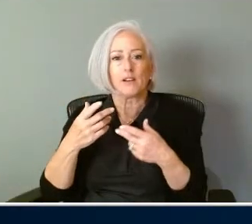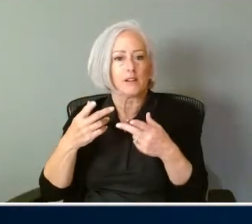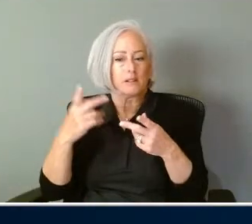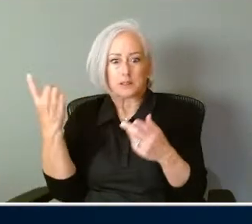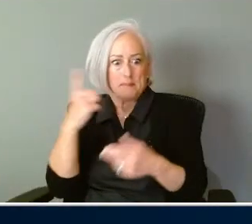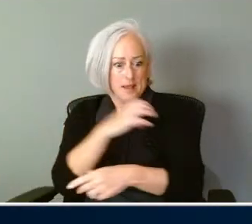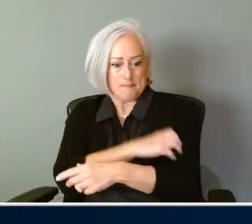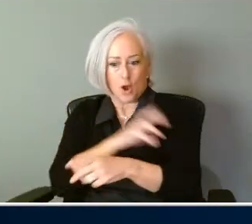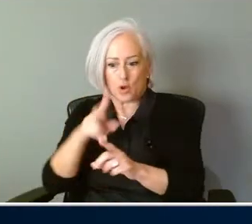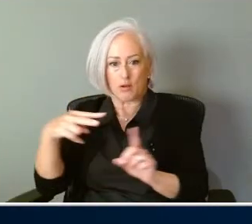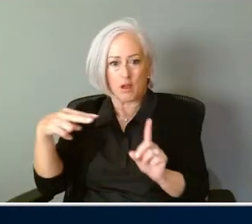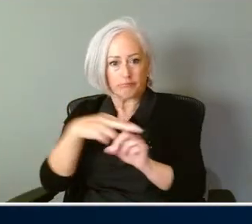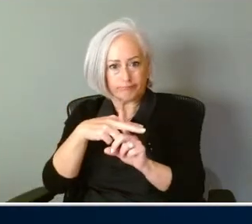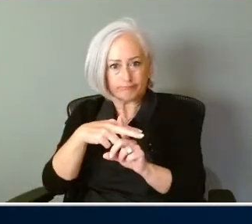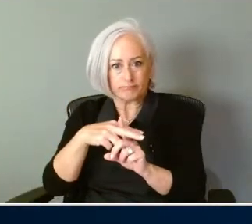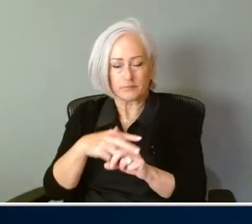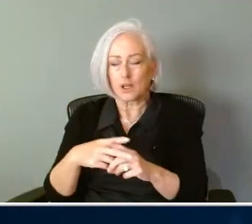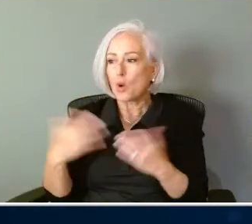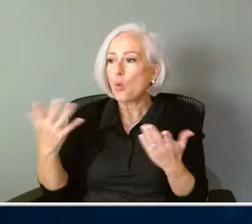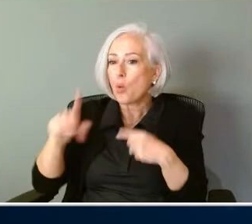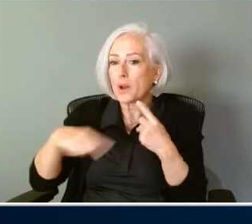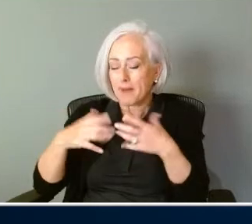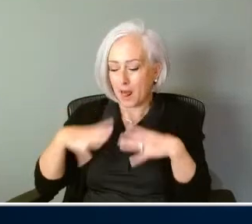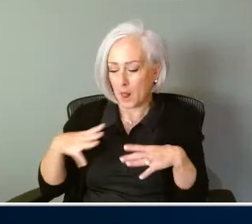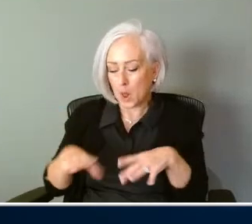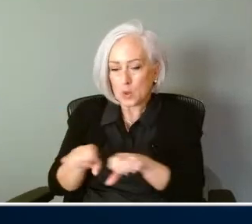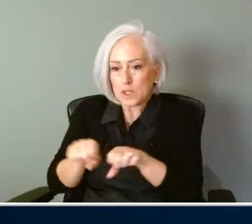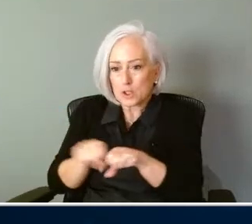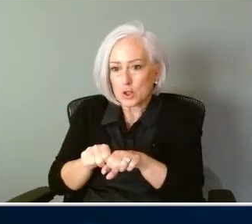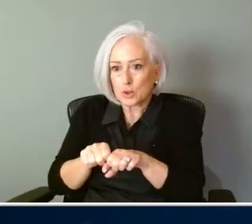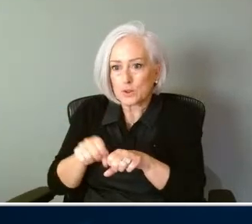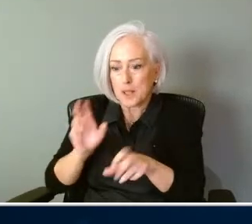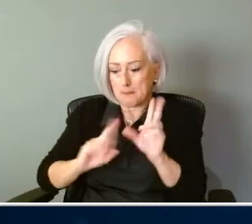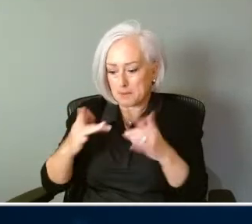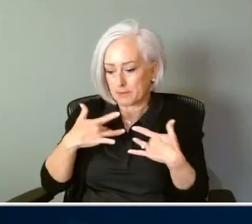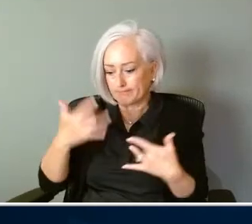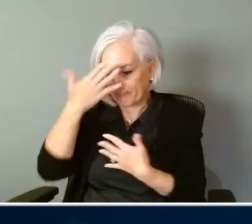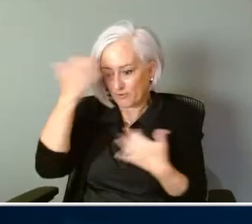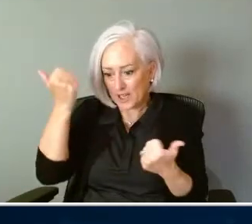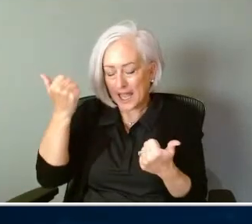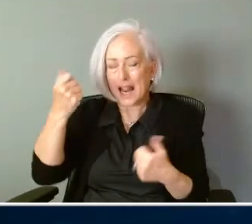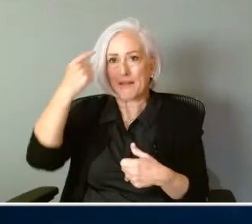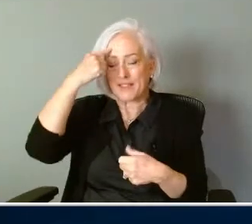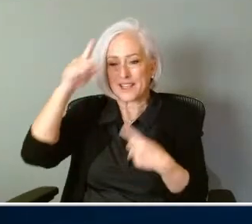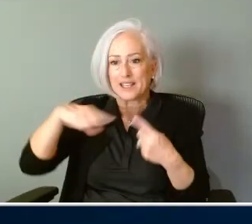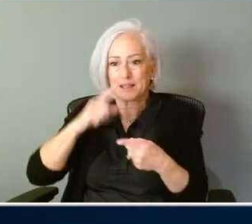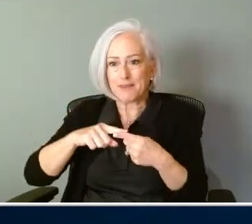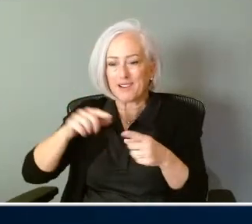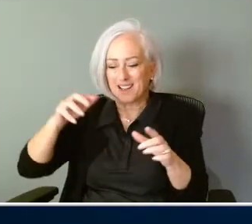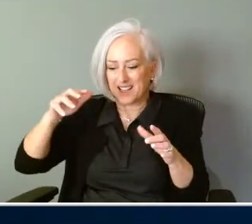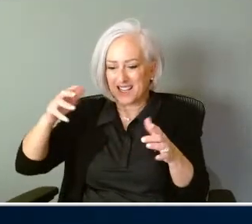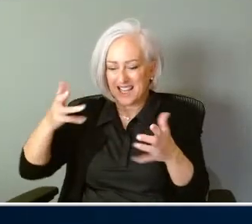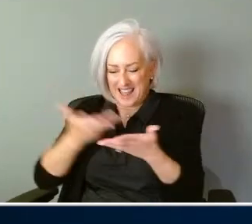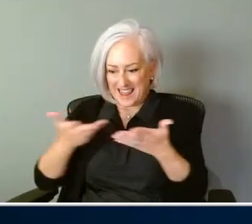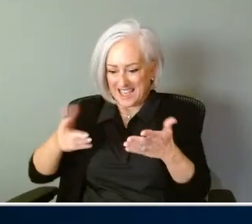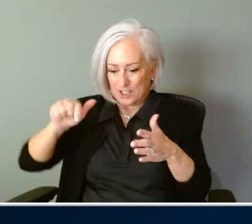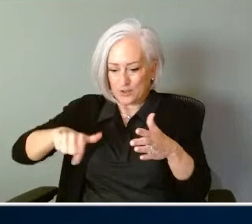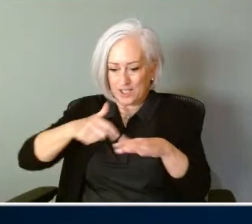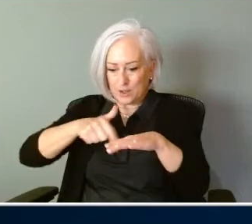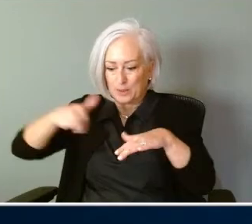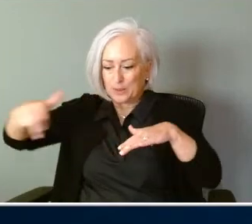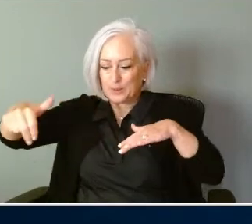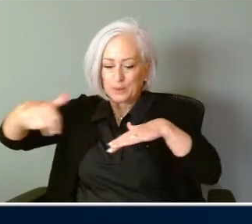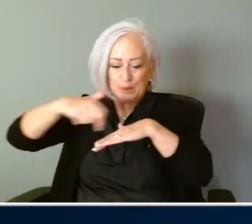shoes? That might not be something people think about in that emergent moment, but when we're talking about debris that you may have to walk around in, that can be an